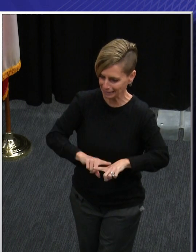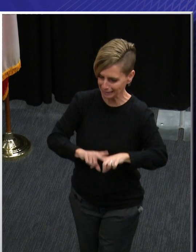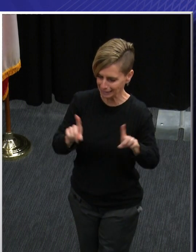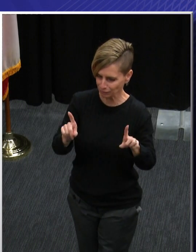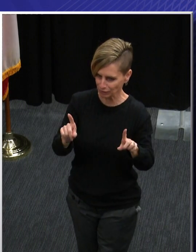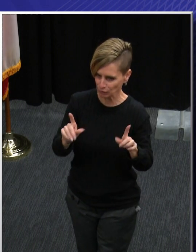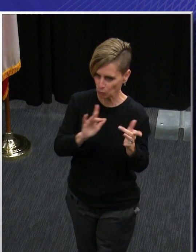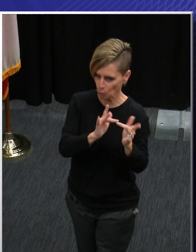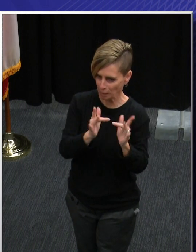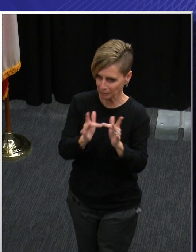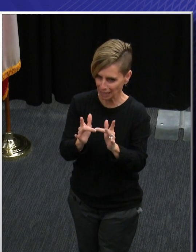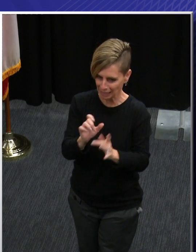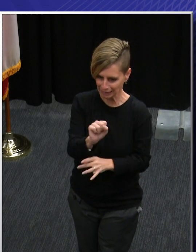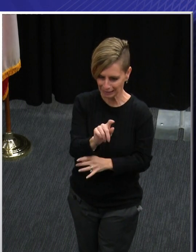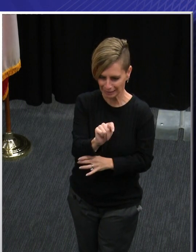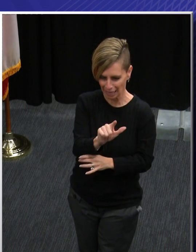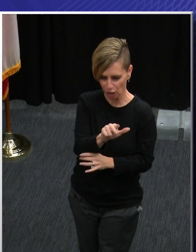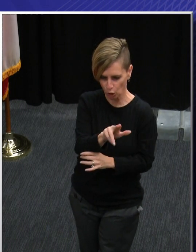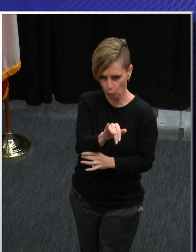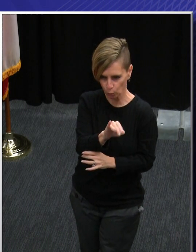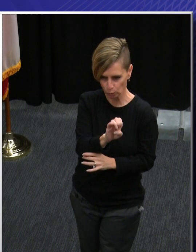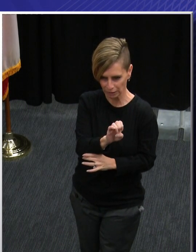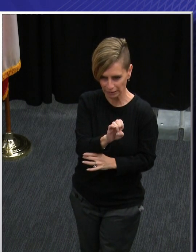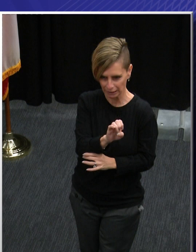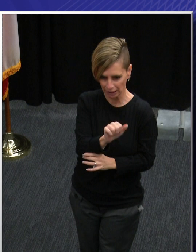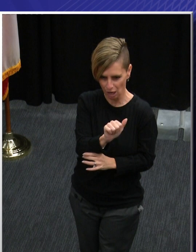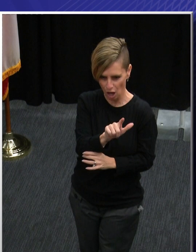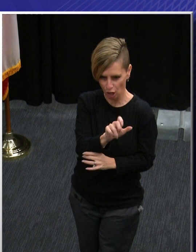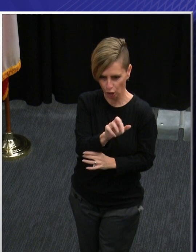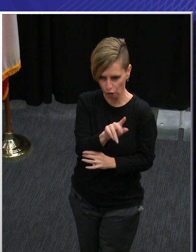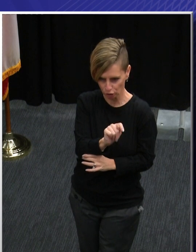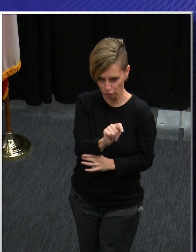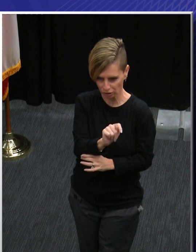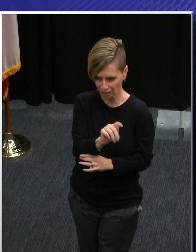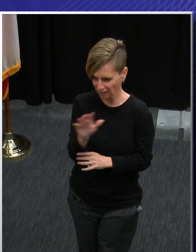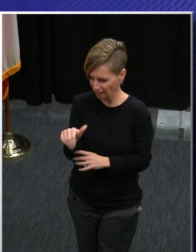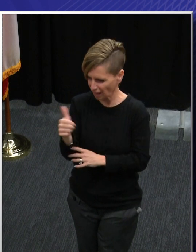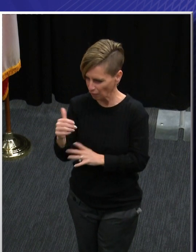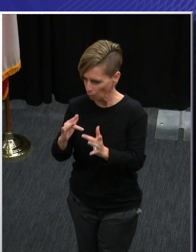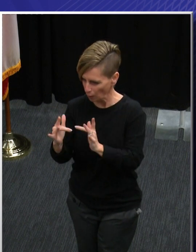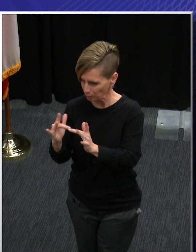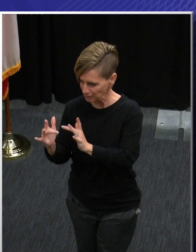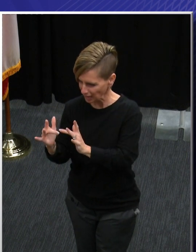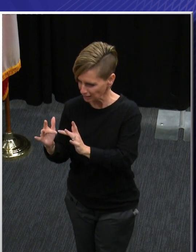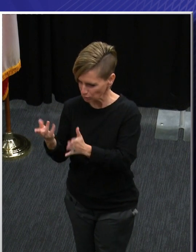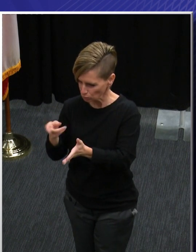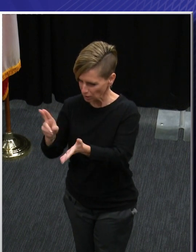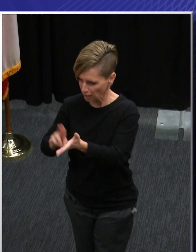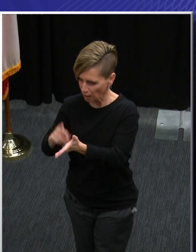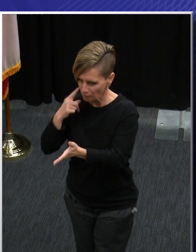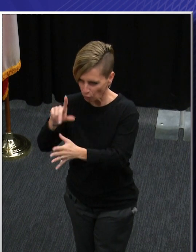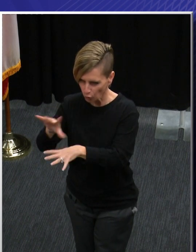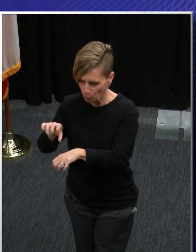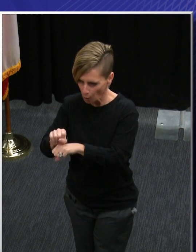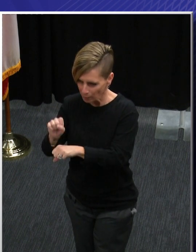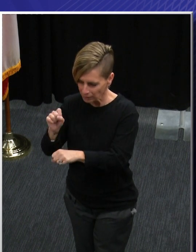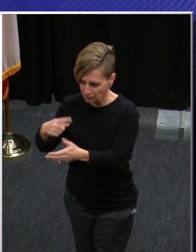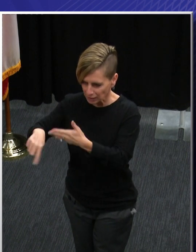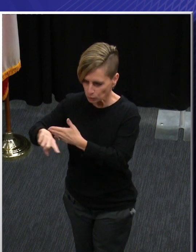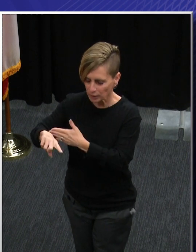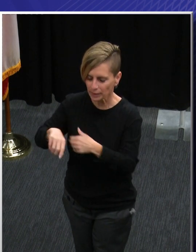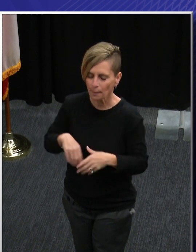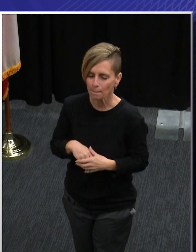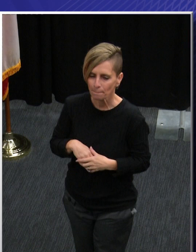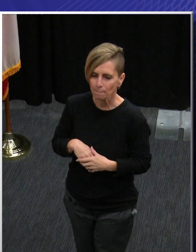Alert and compared to this website you just mentioned, that where they need to go and actually sign up to try and get an appointment for next week?